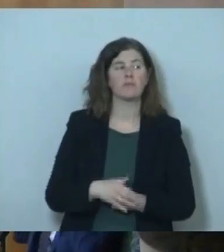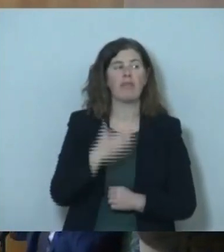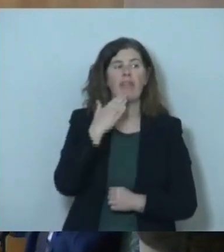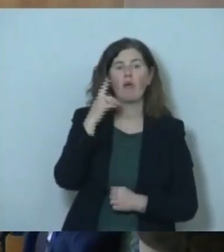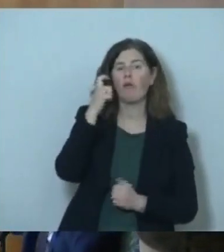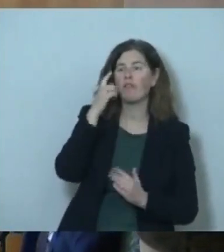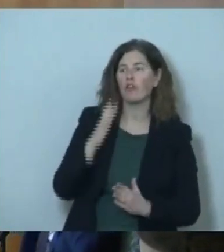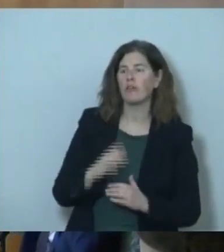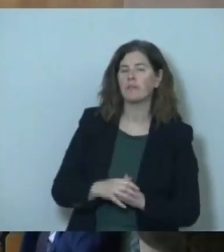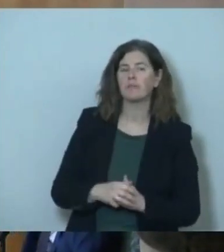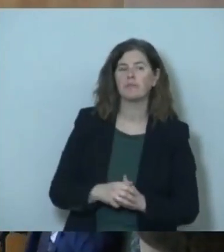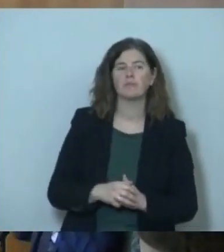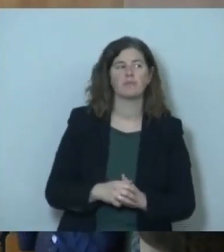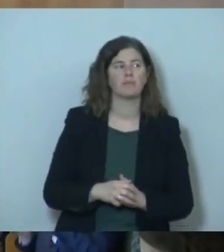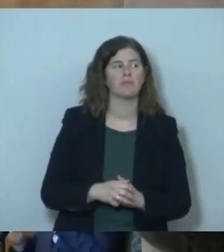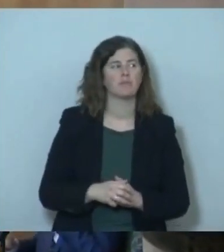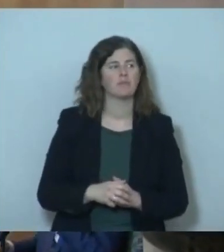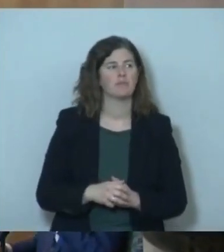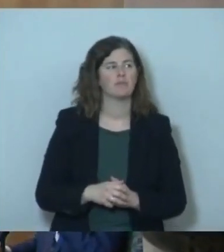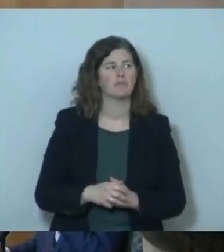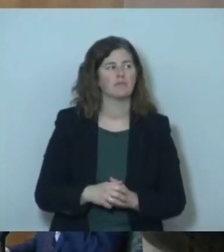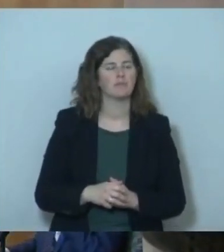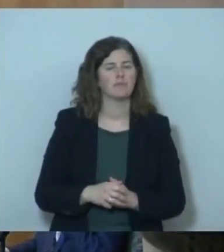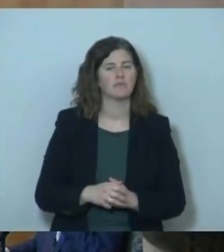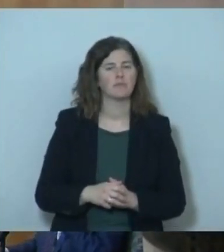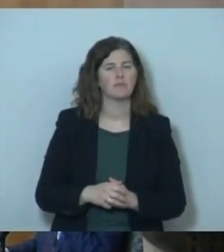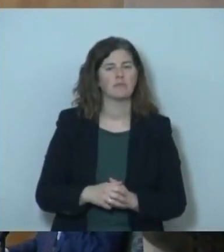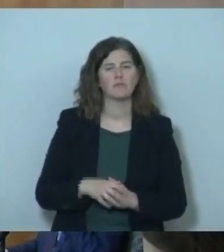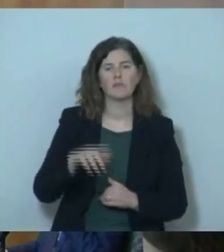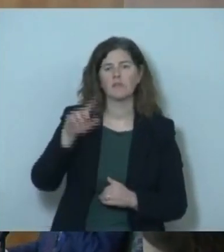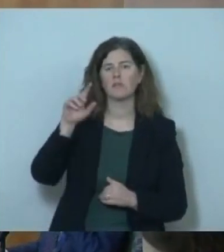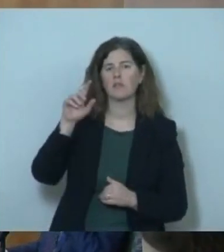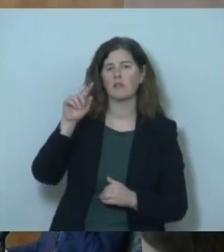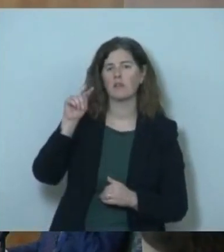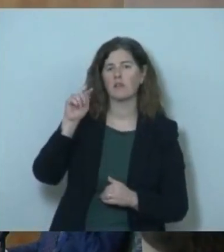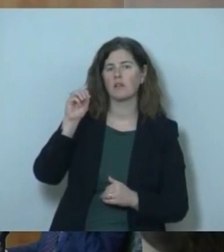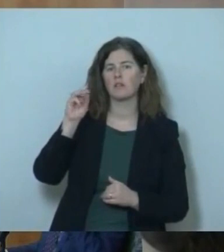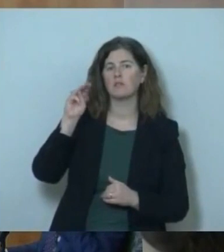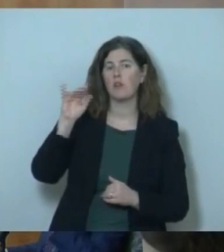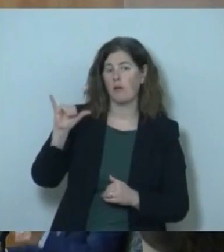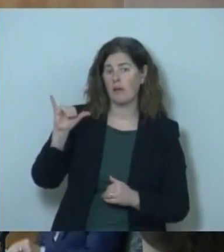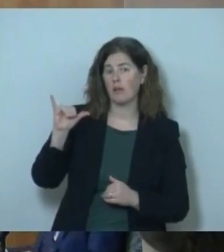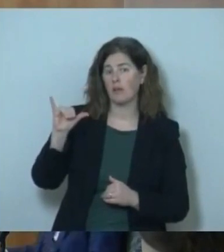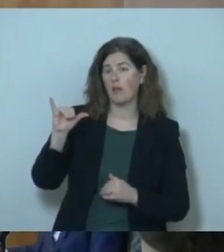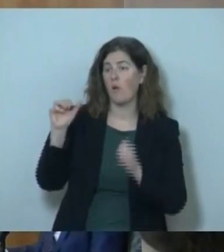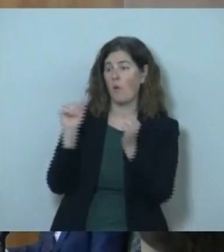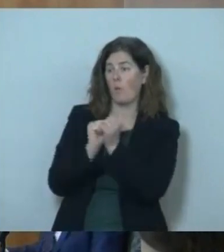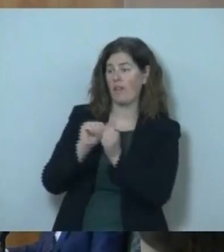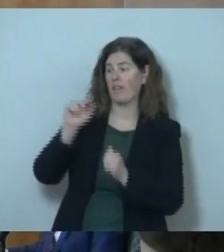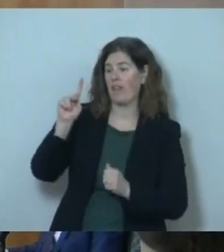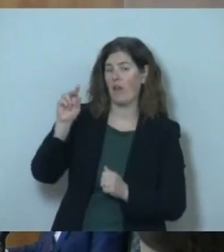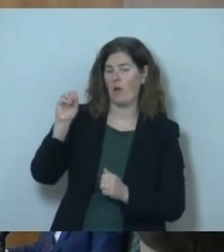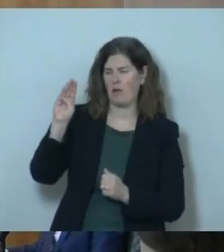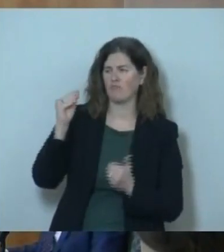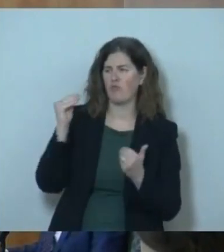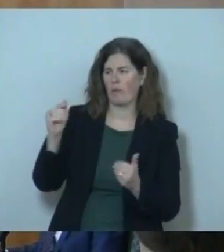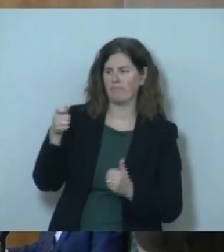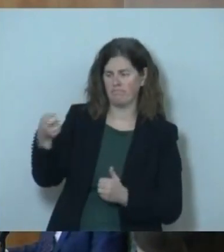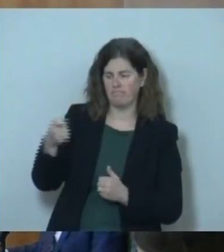Governor. Next, I will go to Tommy Lopez with KOB. Tommy, you're unmuted. Go ahead and ask your question.